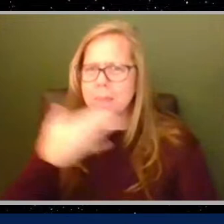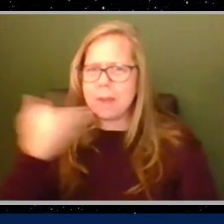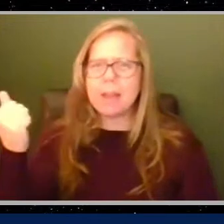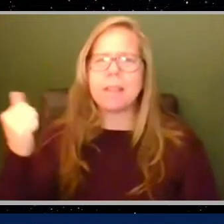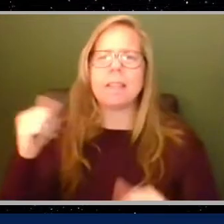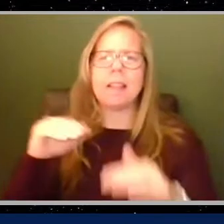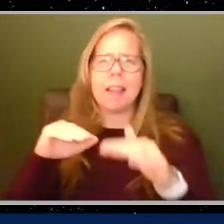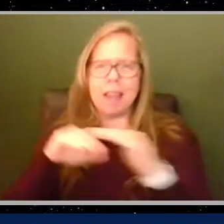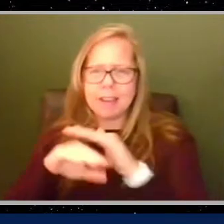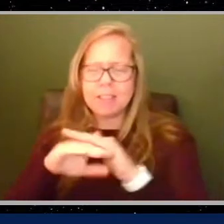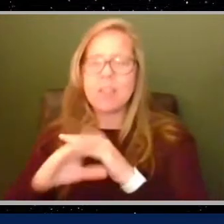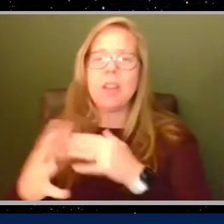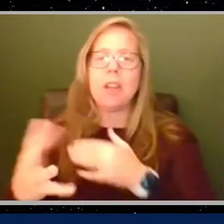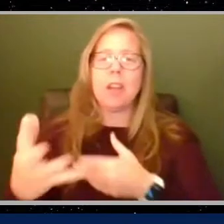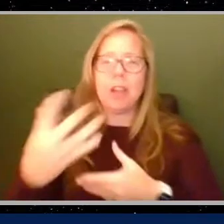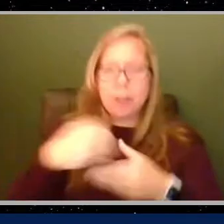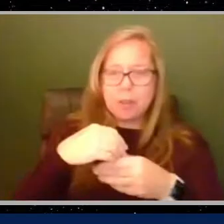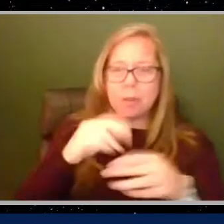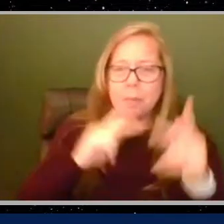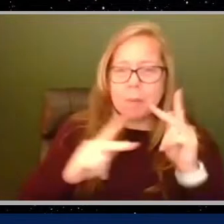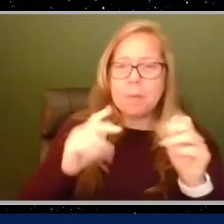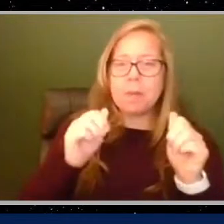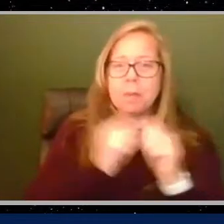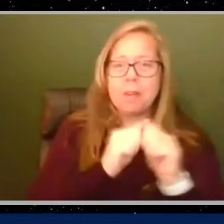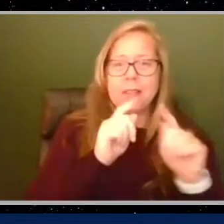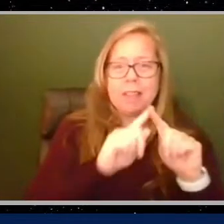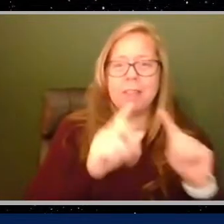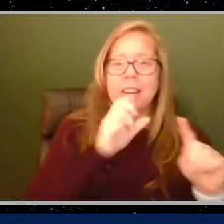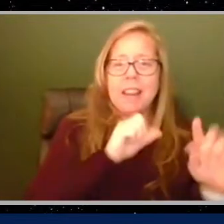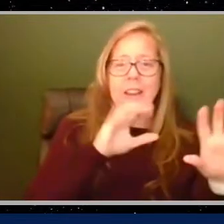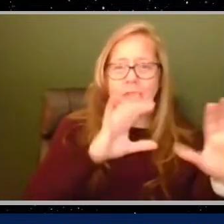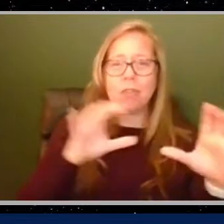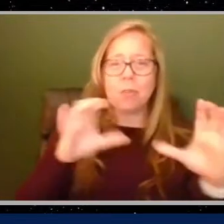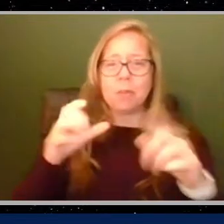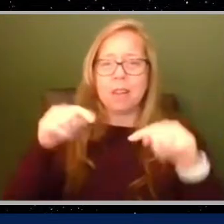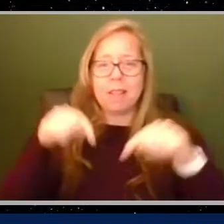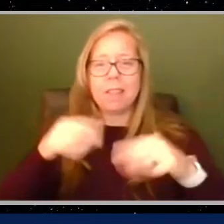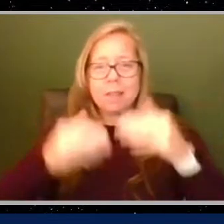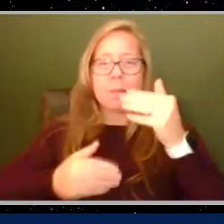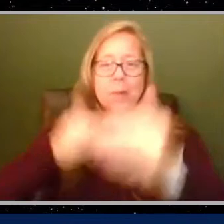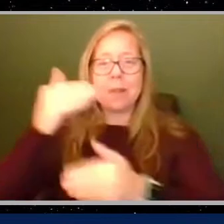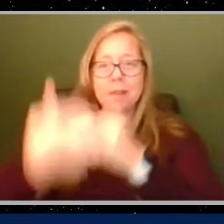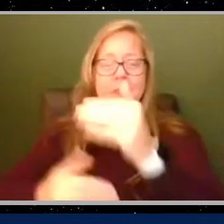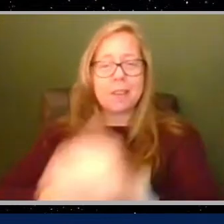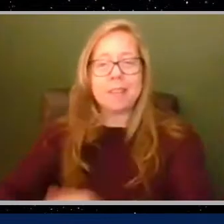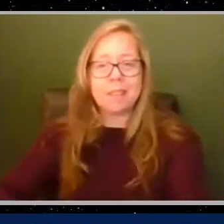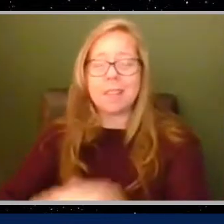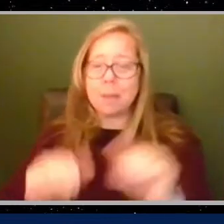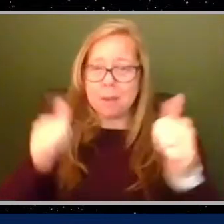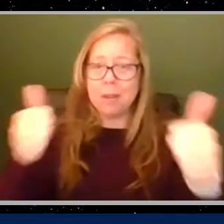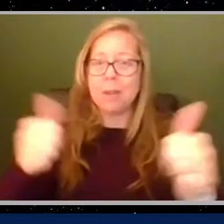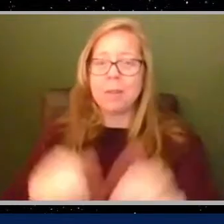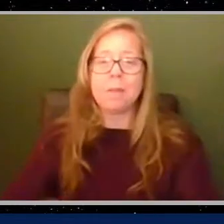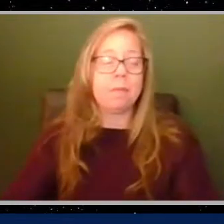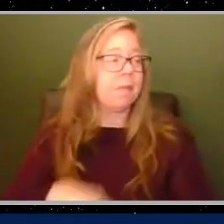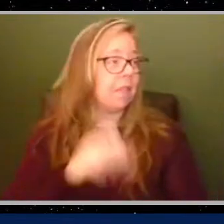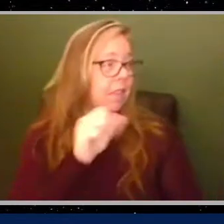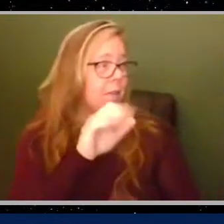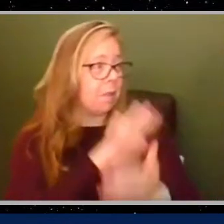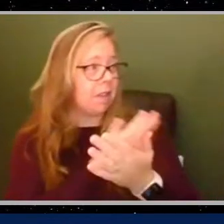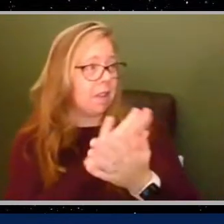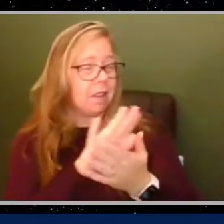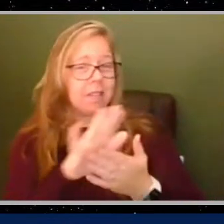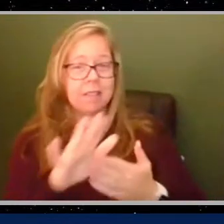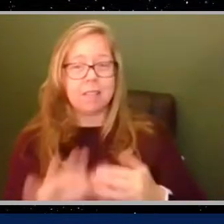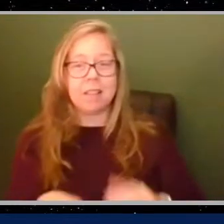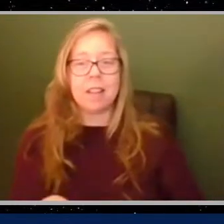to include people in those age groups in this whole process. That would be cool. Yeah, I mean, Just